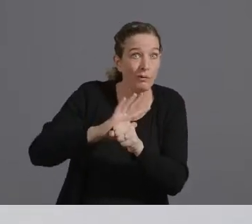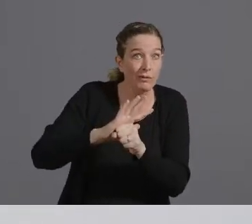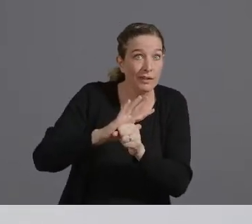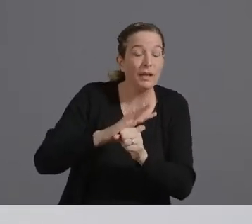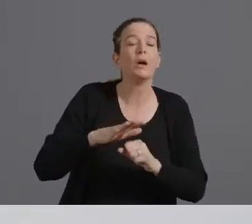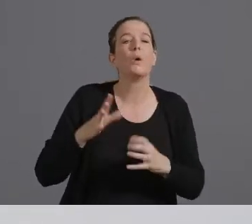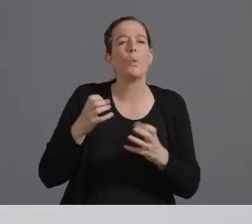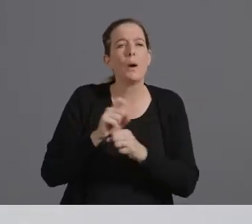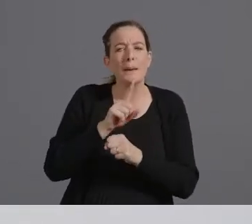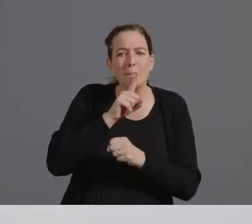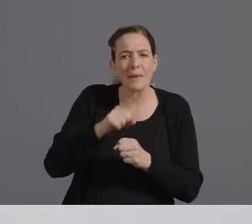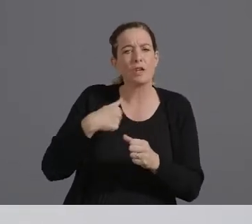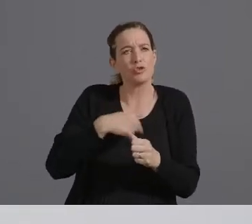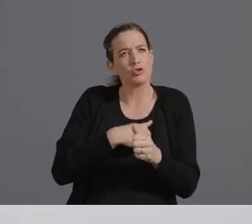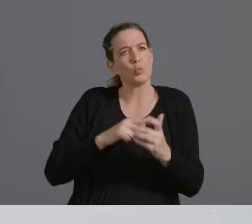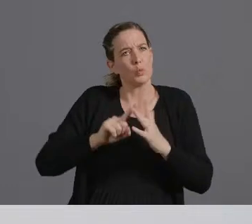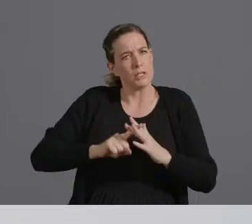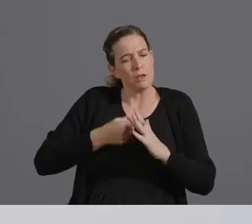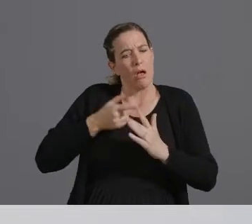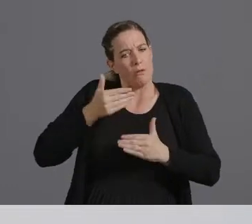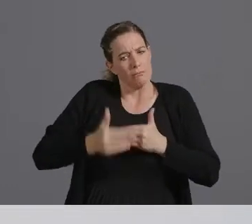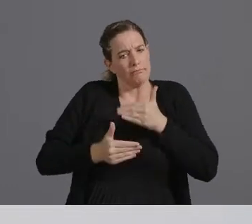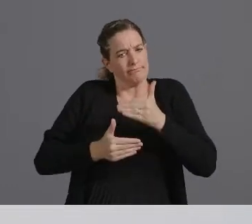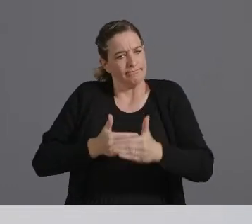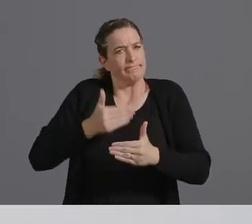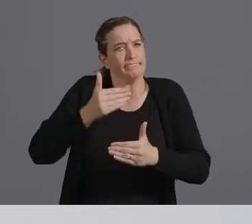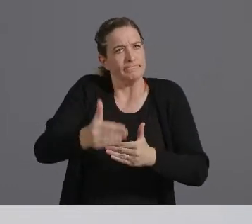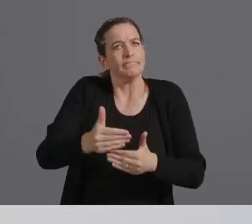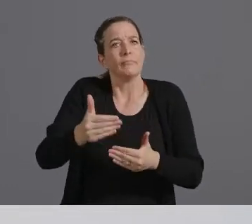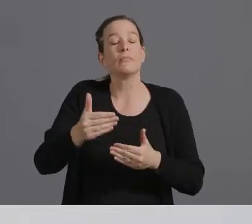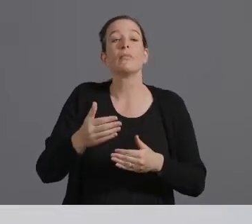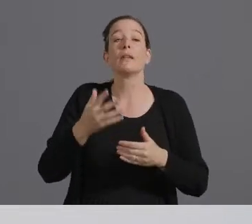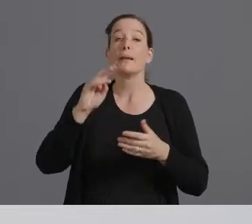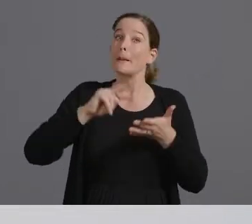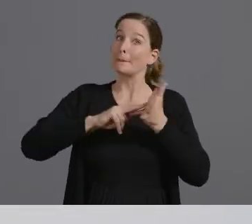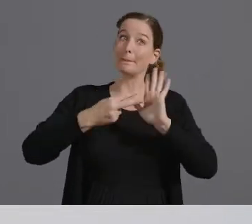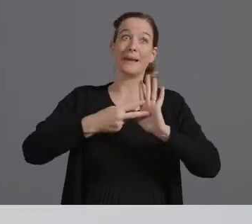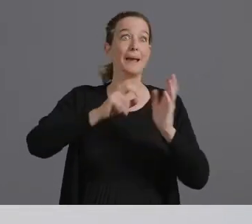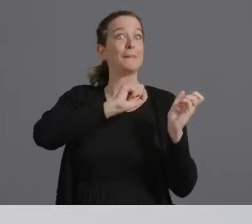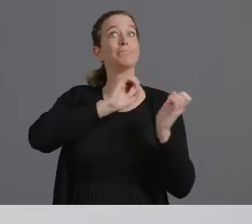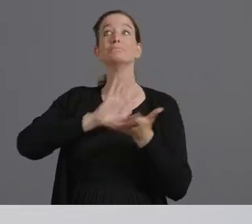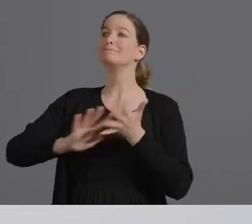steps forward. Now, this is not a return to normal. It's just going to take